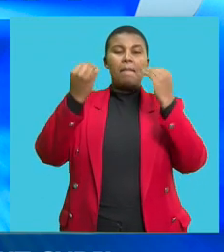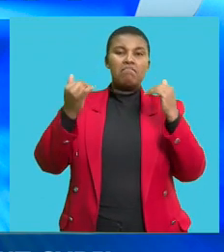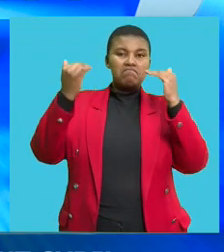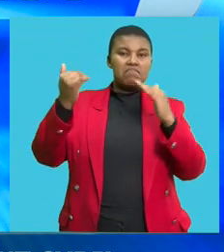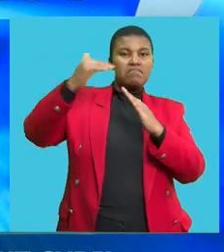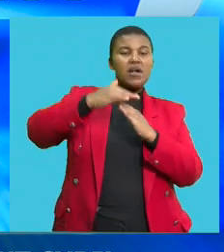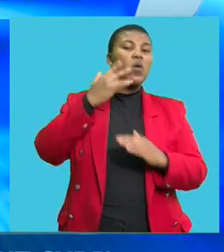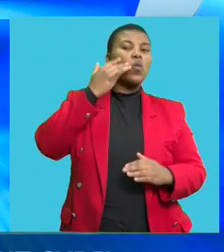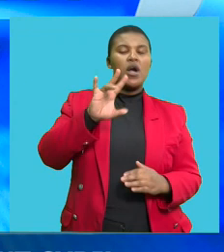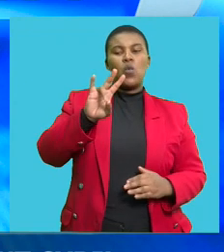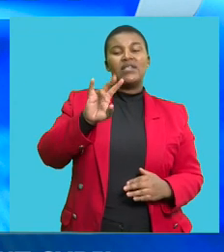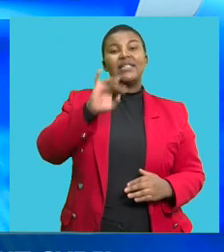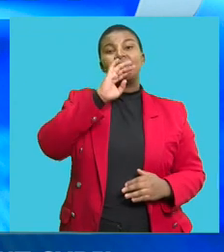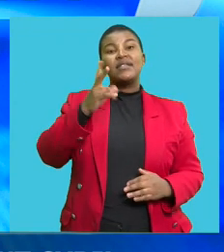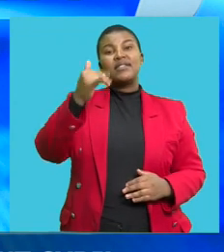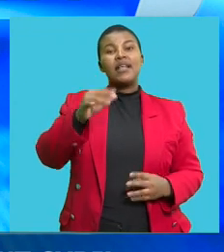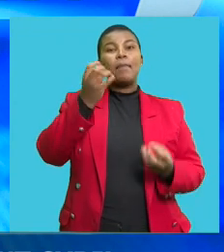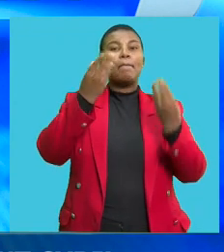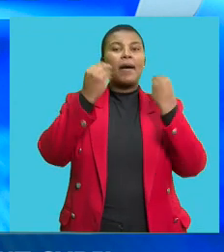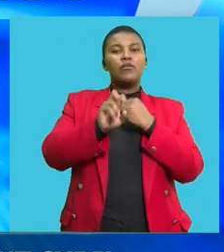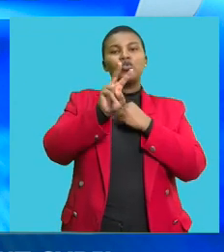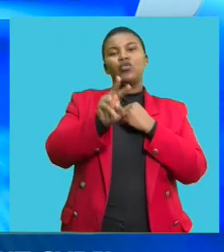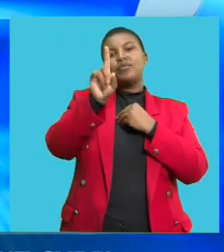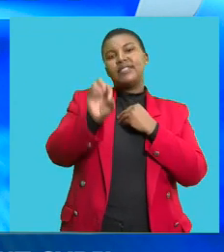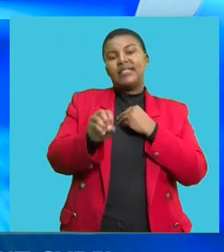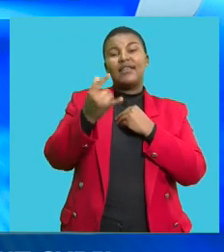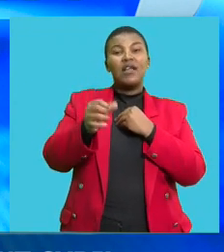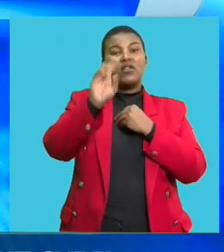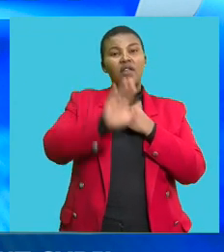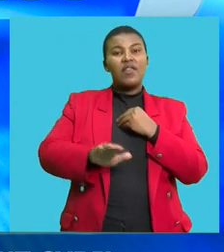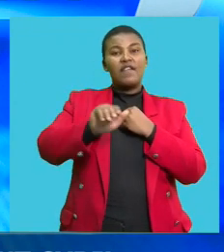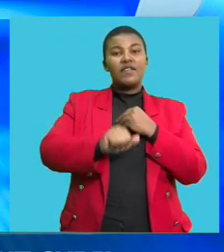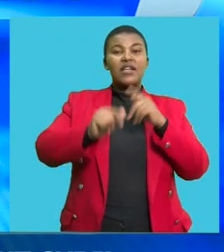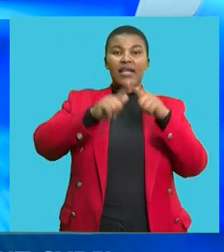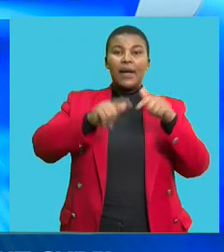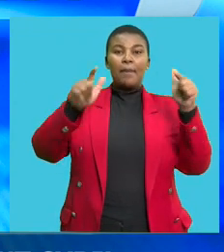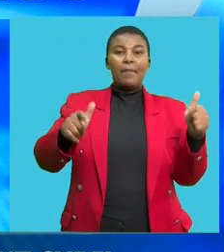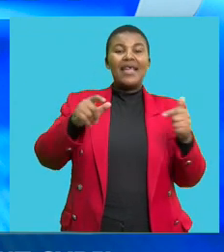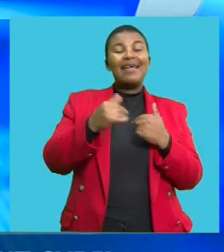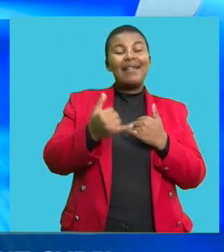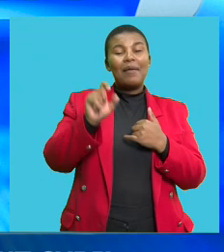Wednesday, marking a 2% increase. South Africa's largest stock exchange hit